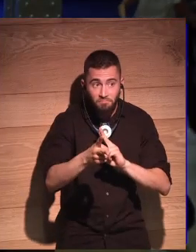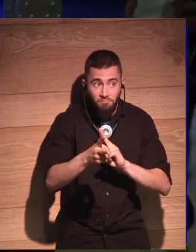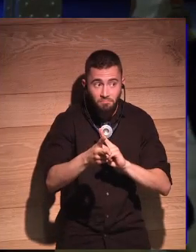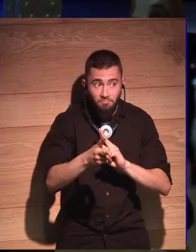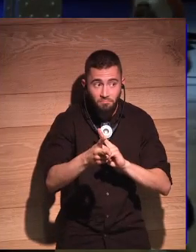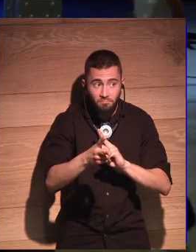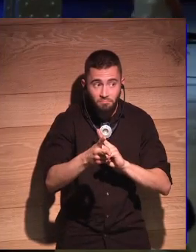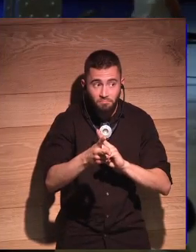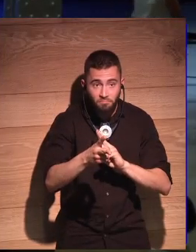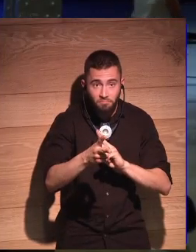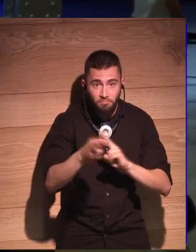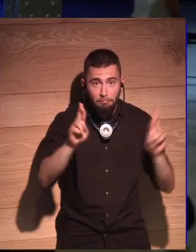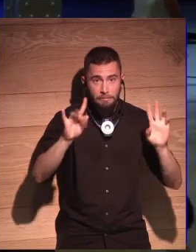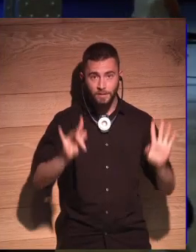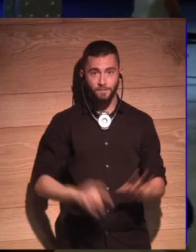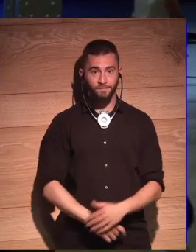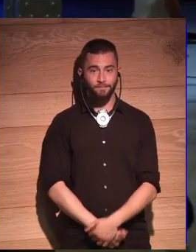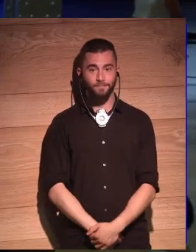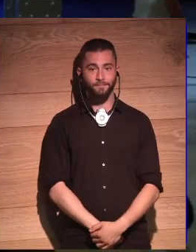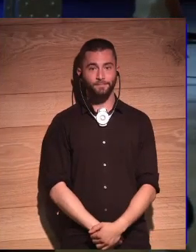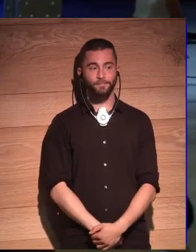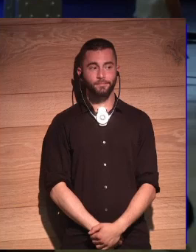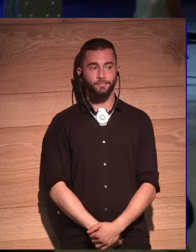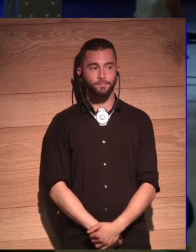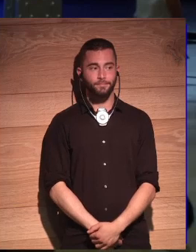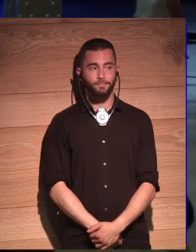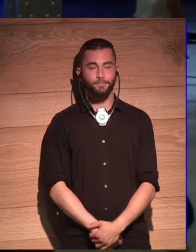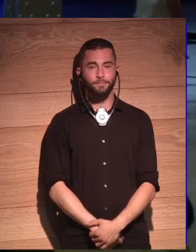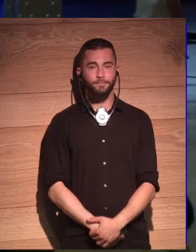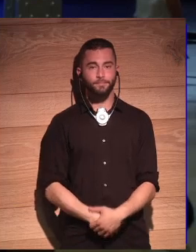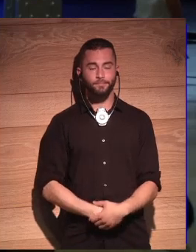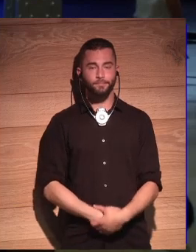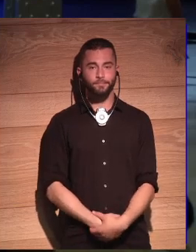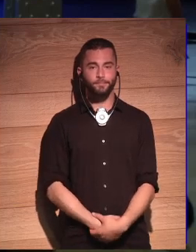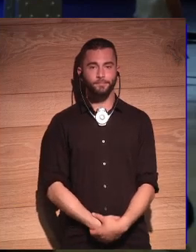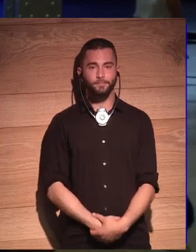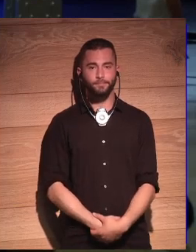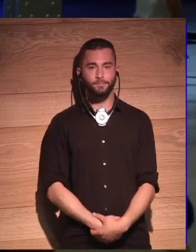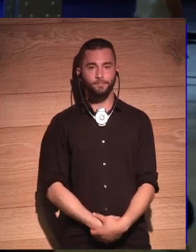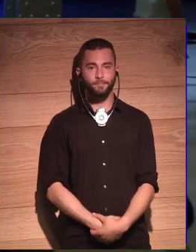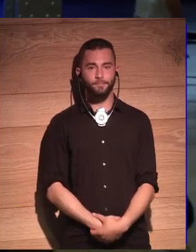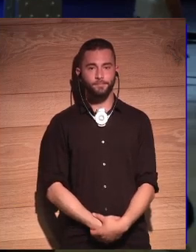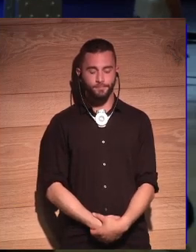all. Okay.